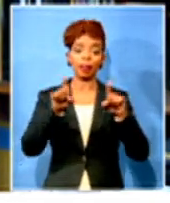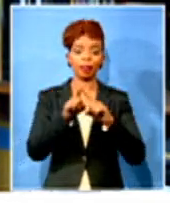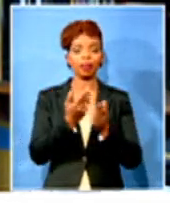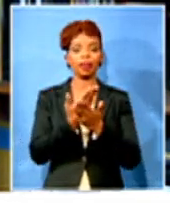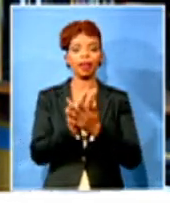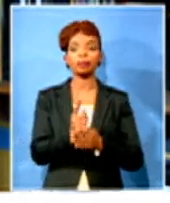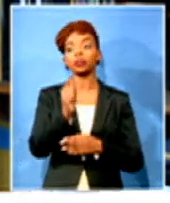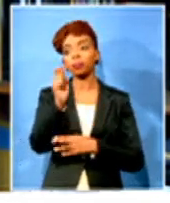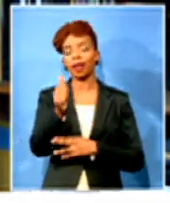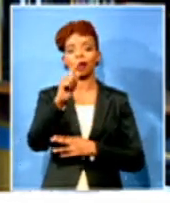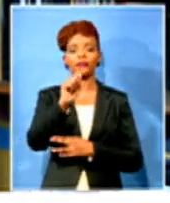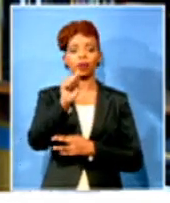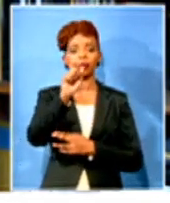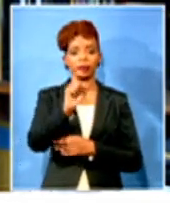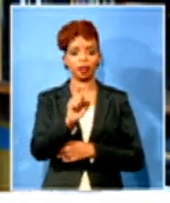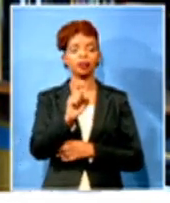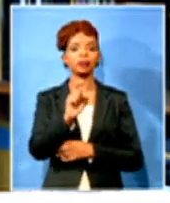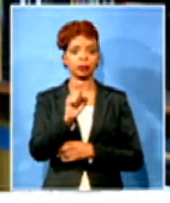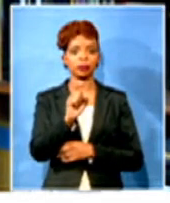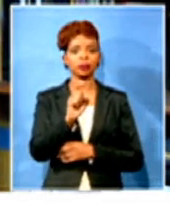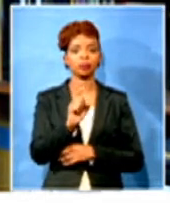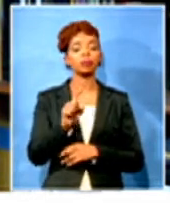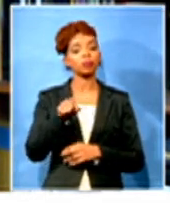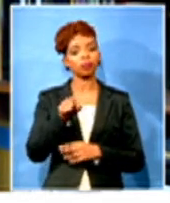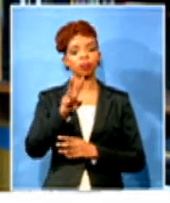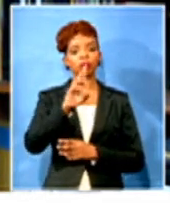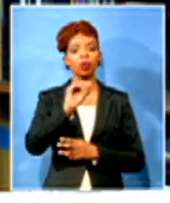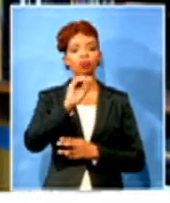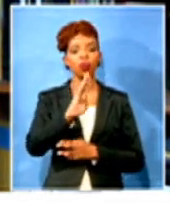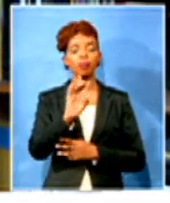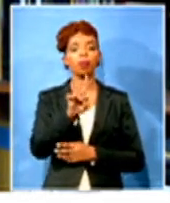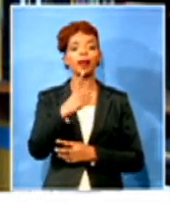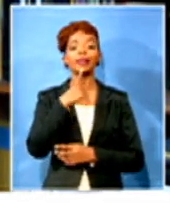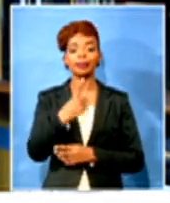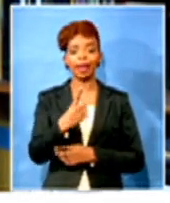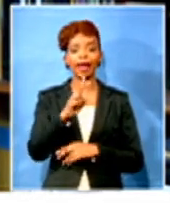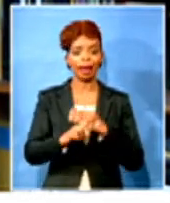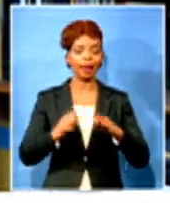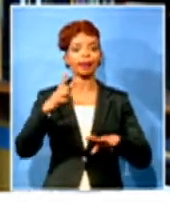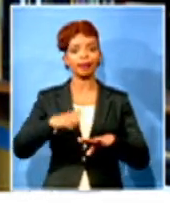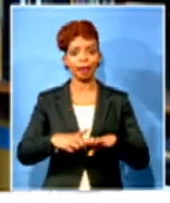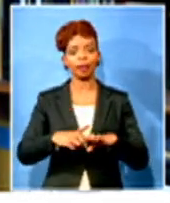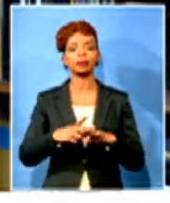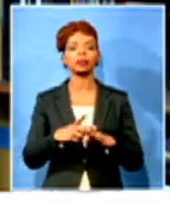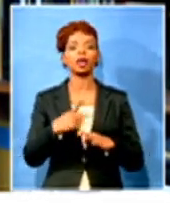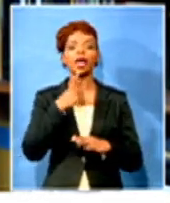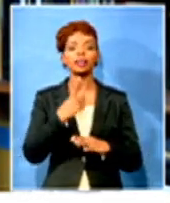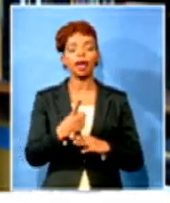weren't spending, so your VAT came down. And as Rob Burns has just said to you again, traffic is still far, far